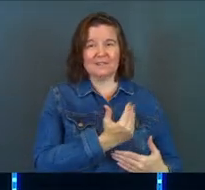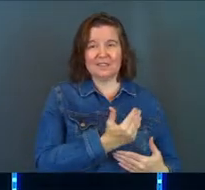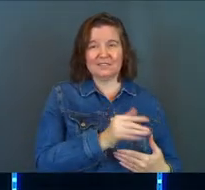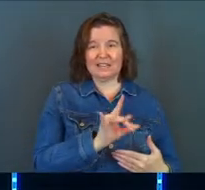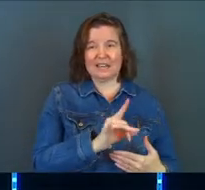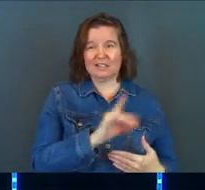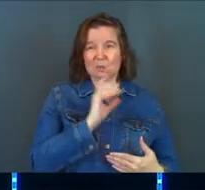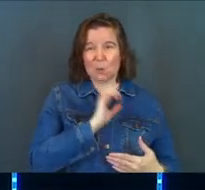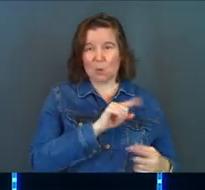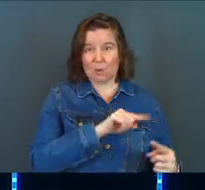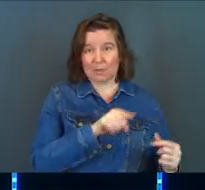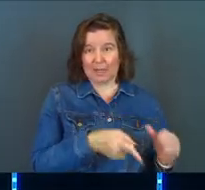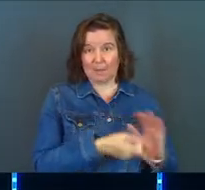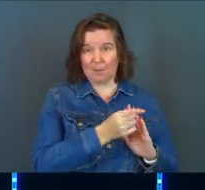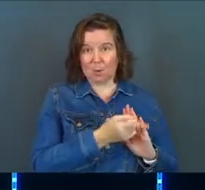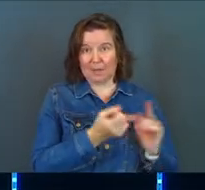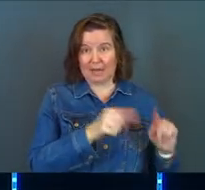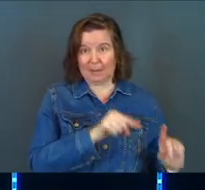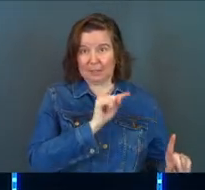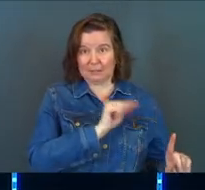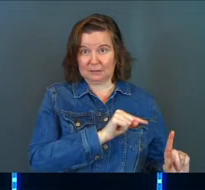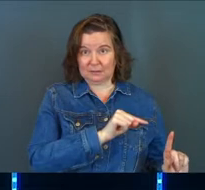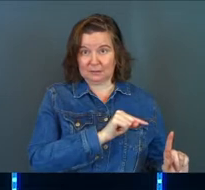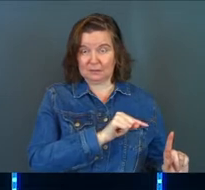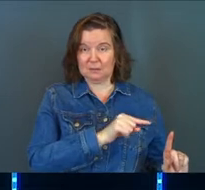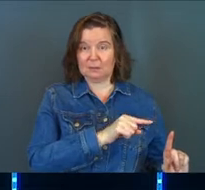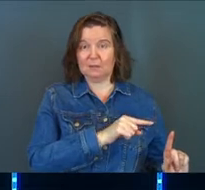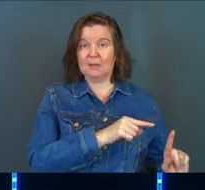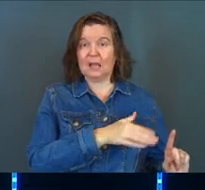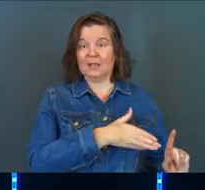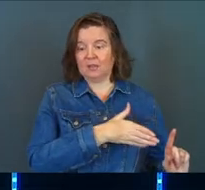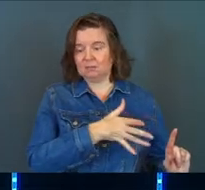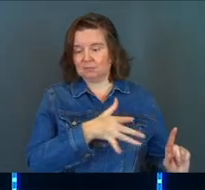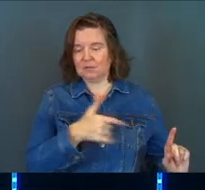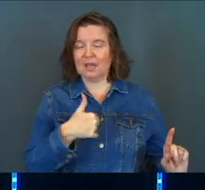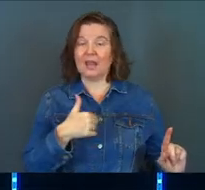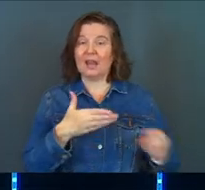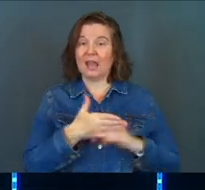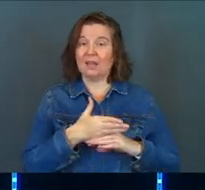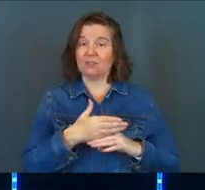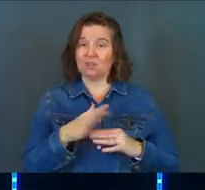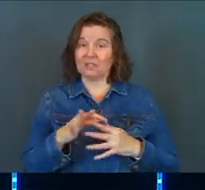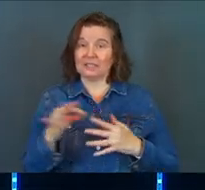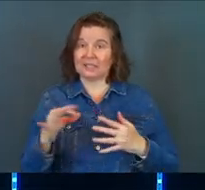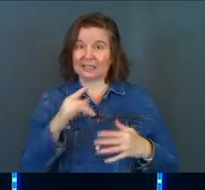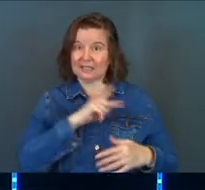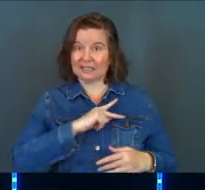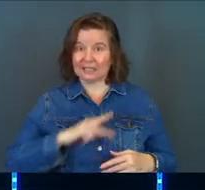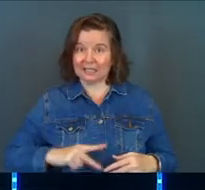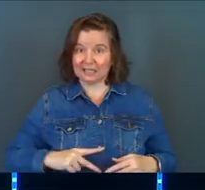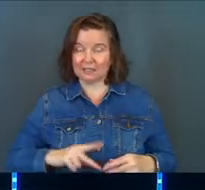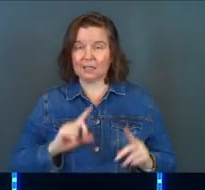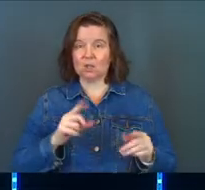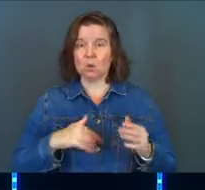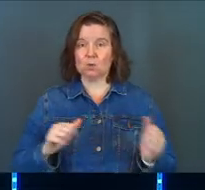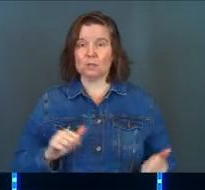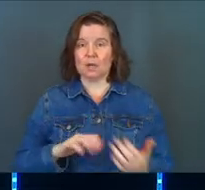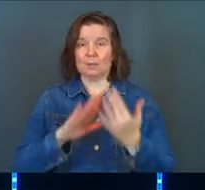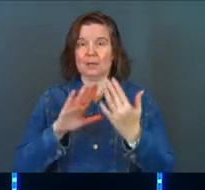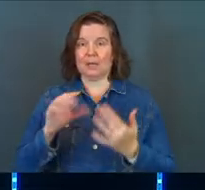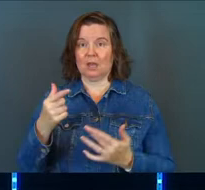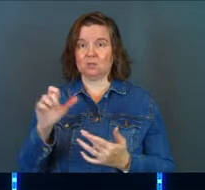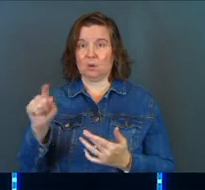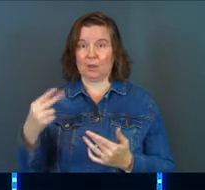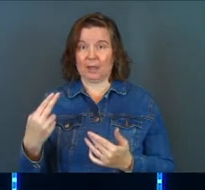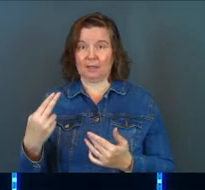maybe 18 years old when that moment happened. And in the very next chapter, after he's selected king, he goes up against